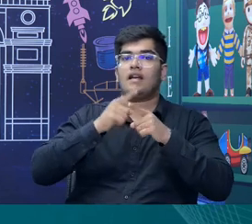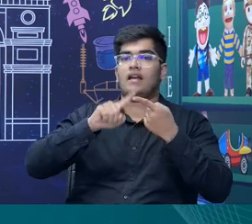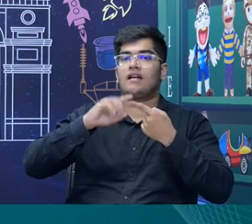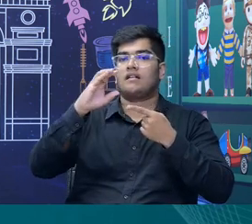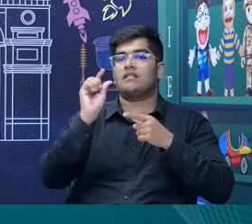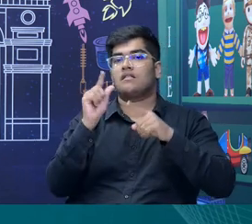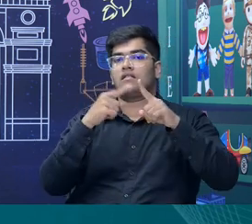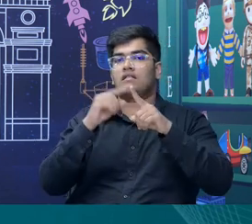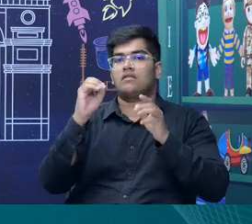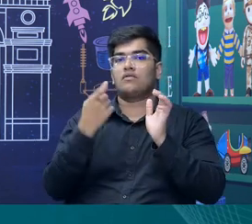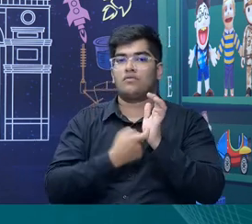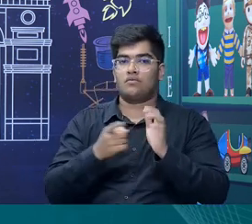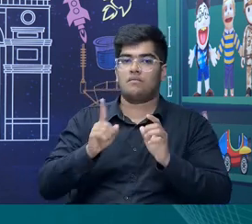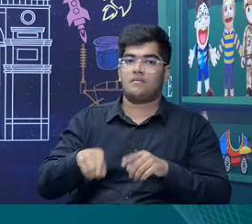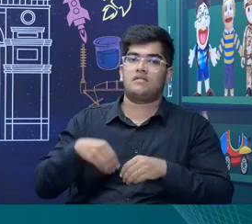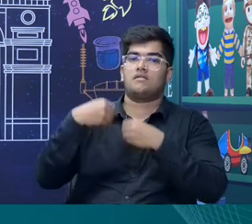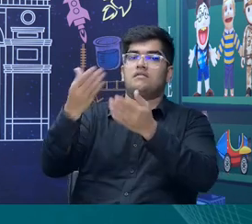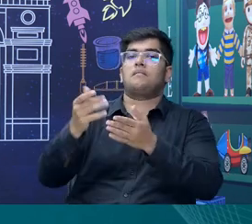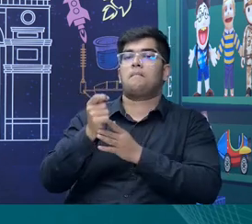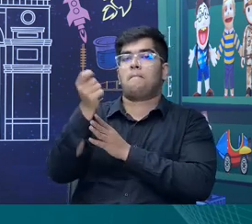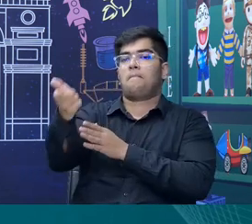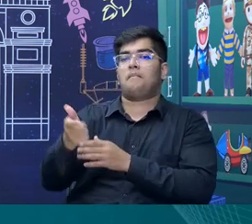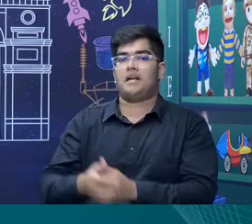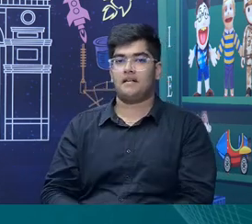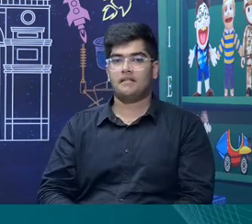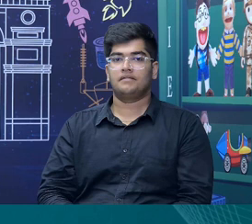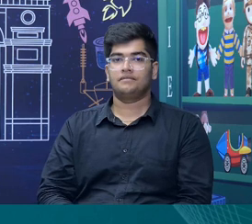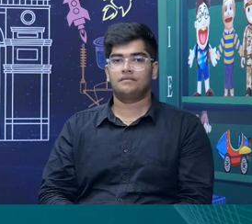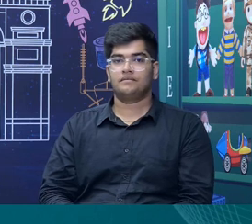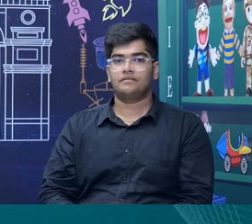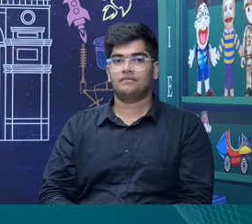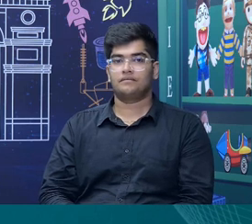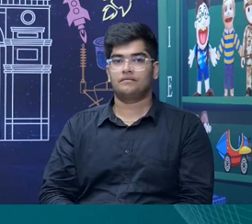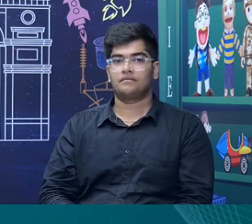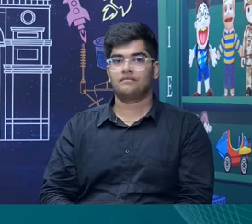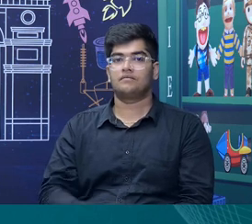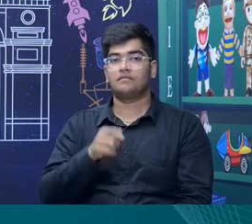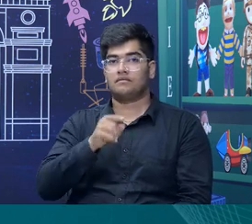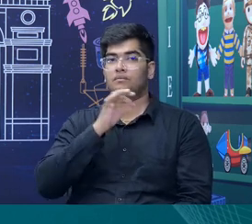then for profit we say that their The Profit will be